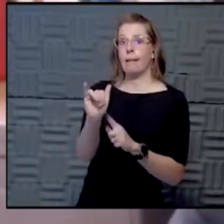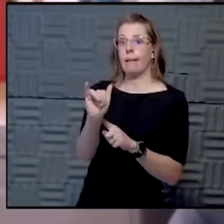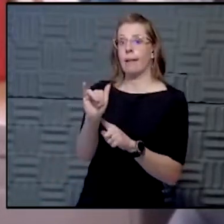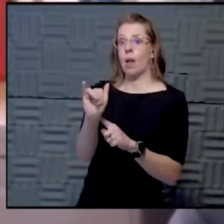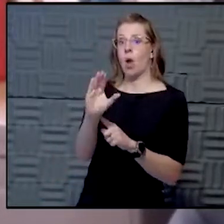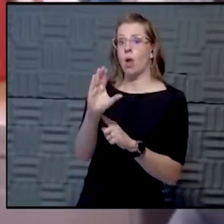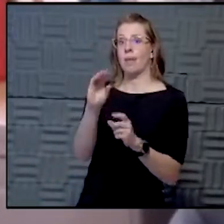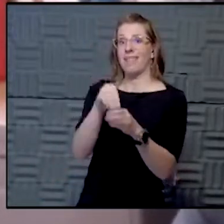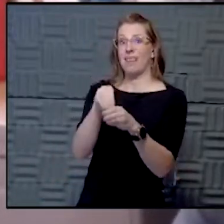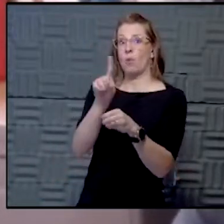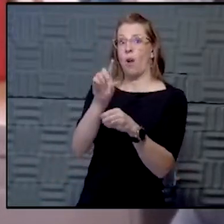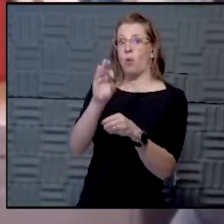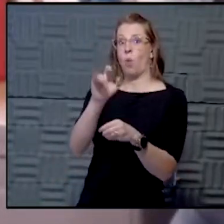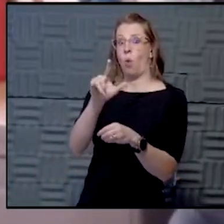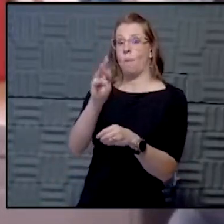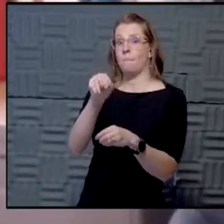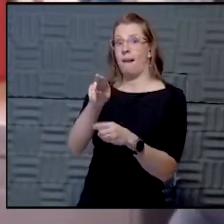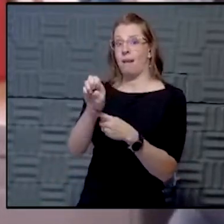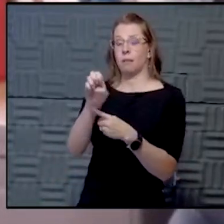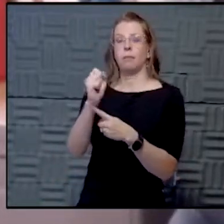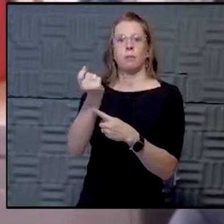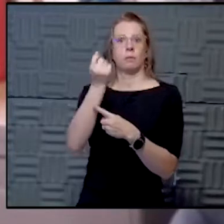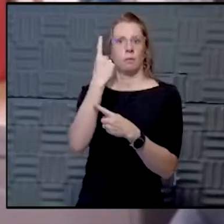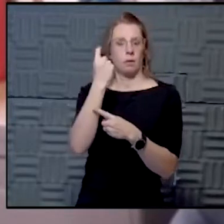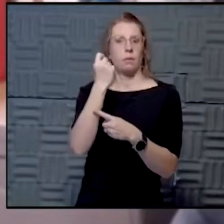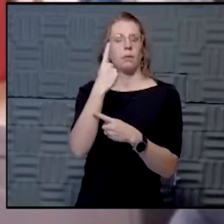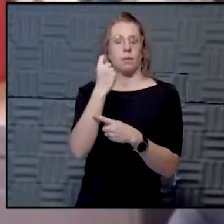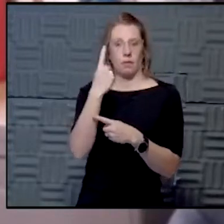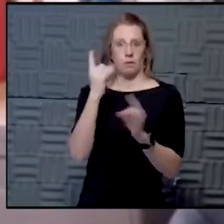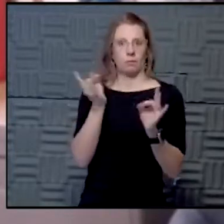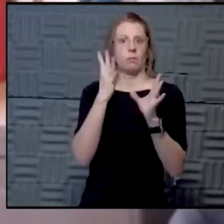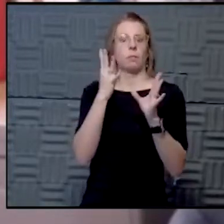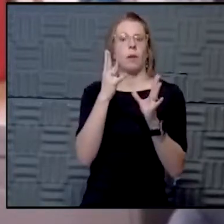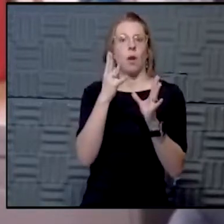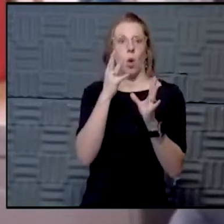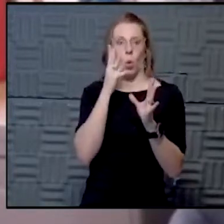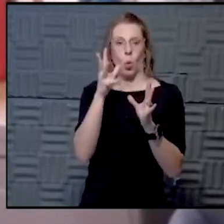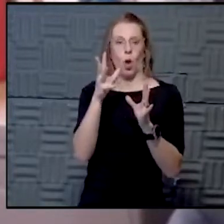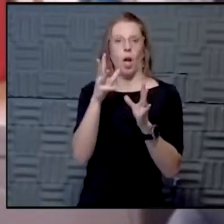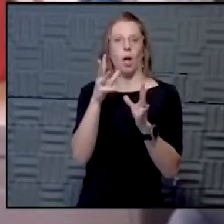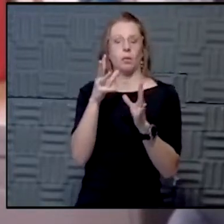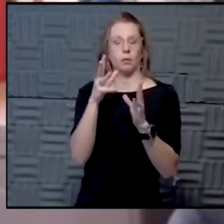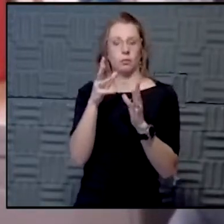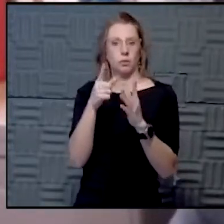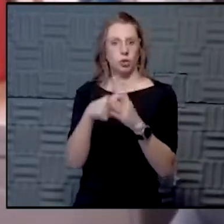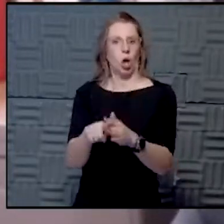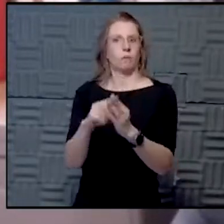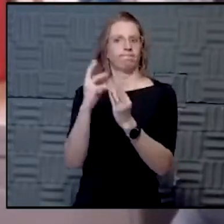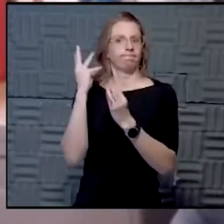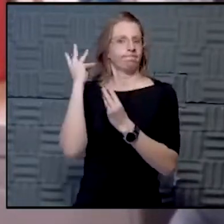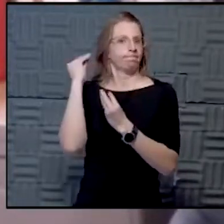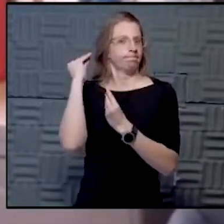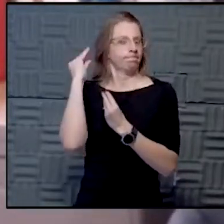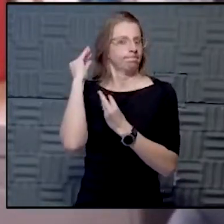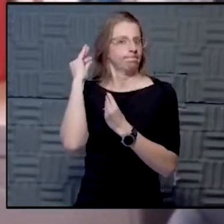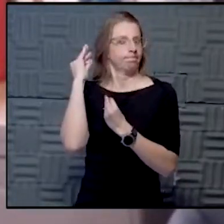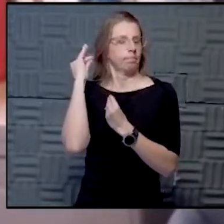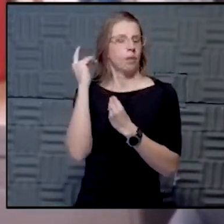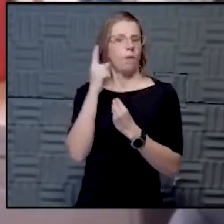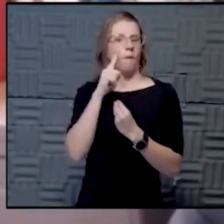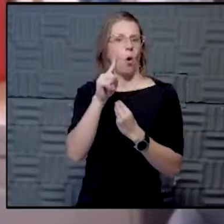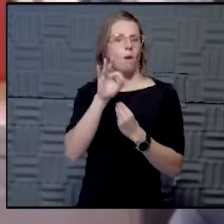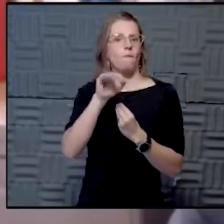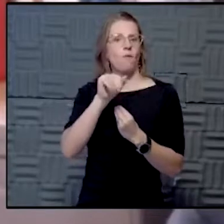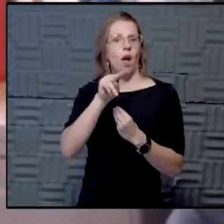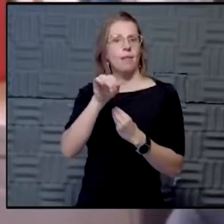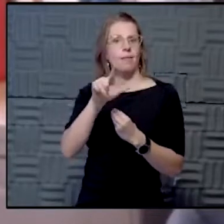these extraordinary conditions last year are going to manifest themselves in these first responders and frontline medical personnel